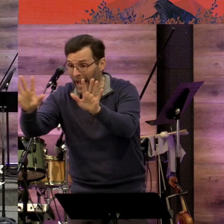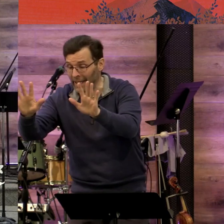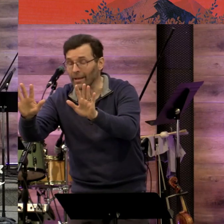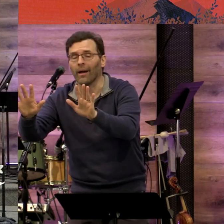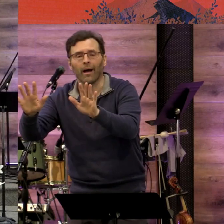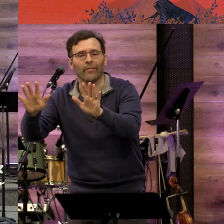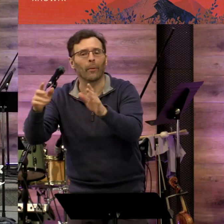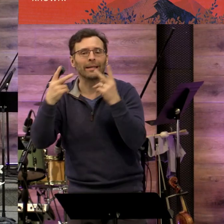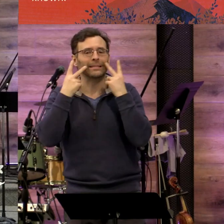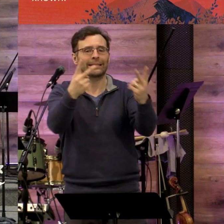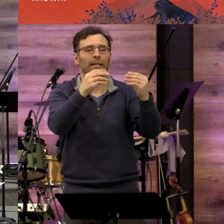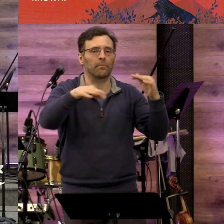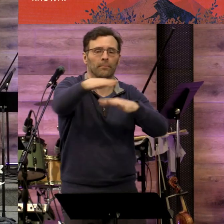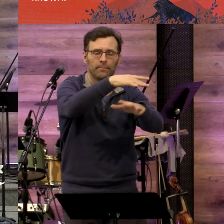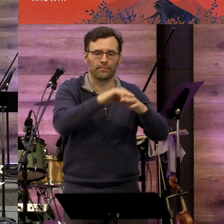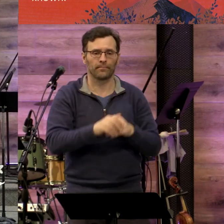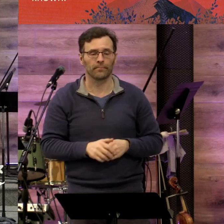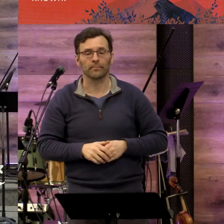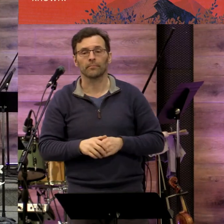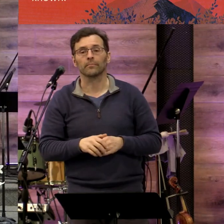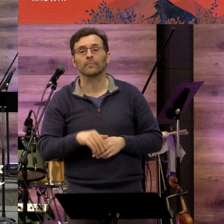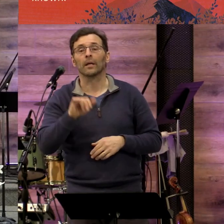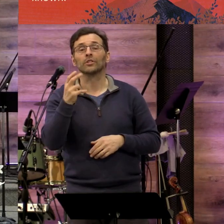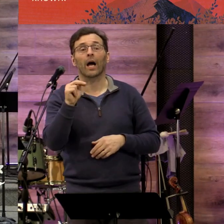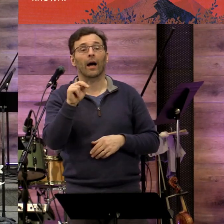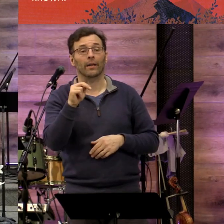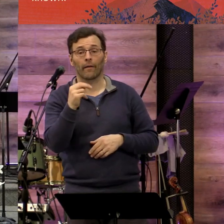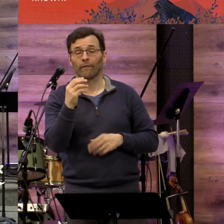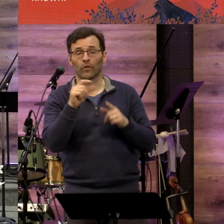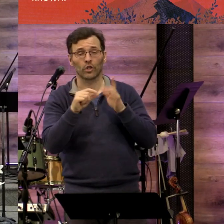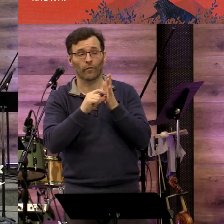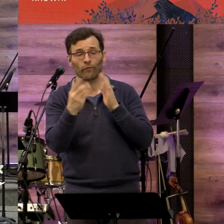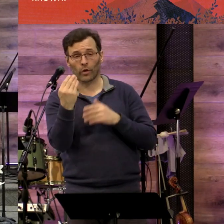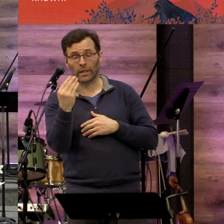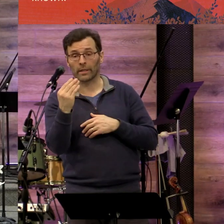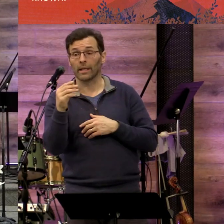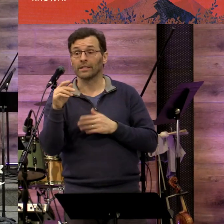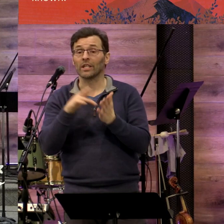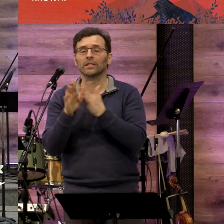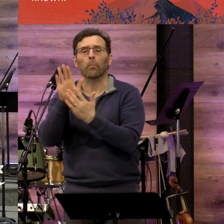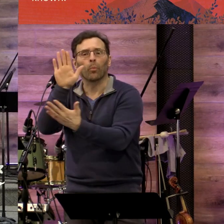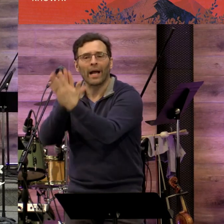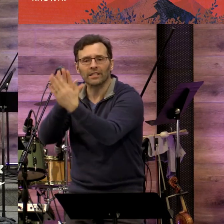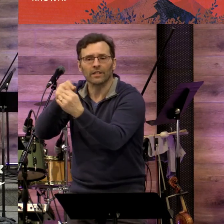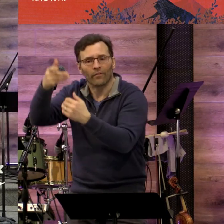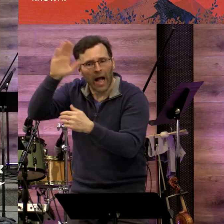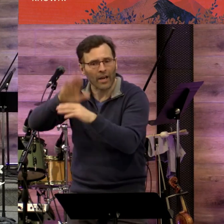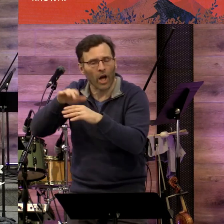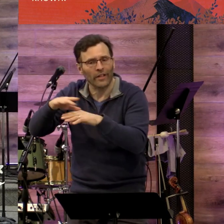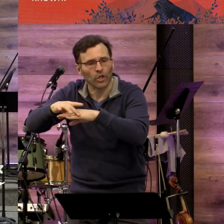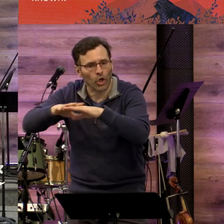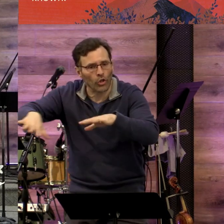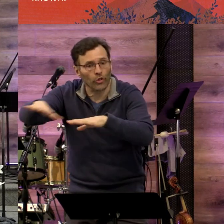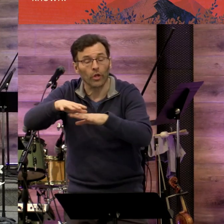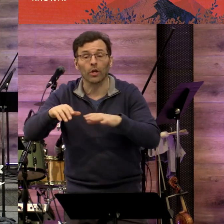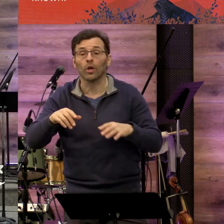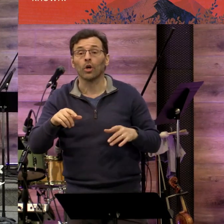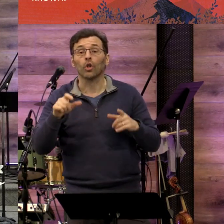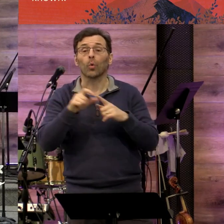that John makes about Jesus in verse 14. Jesus is the presence of God on this earth. And the Word became flesh